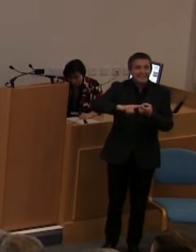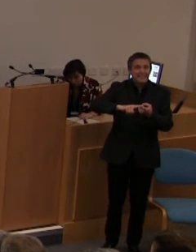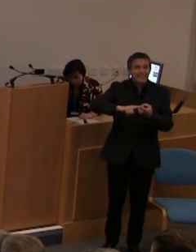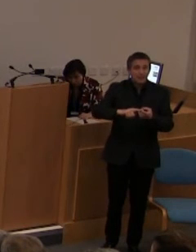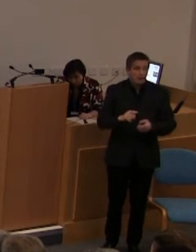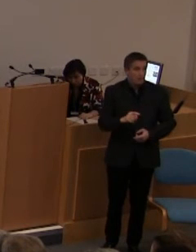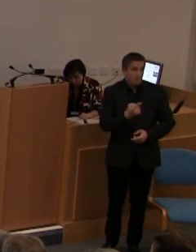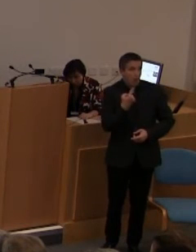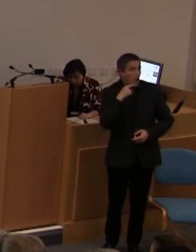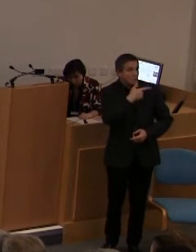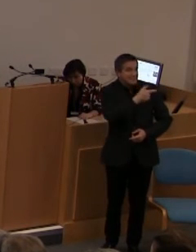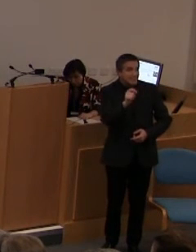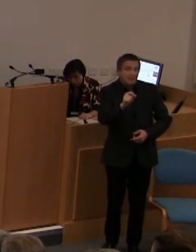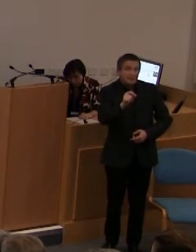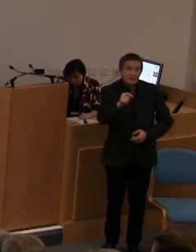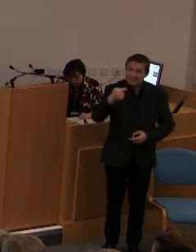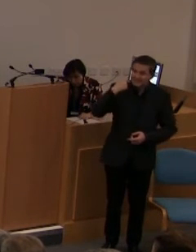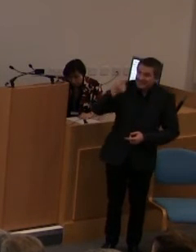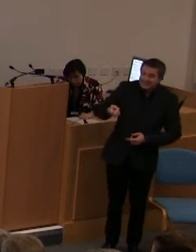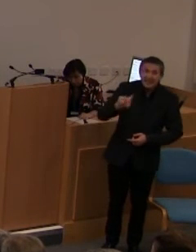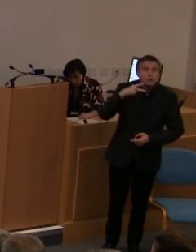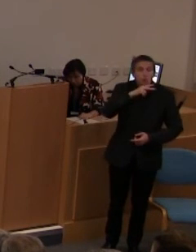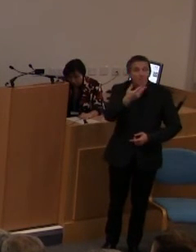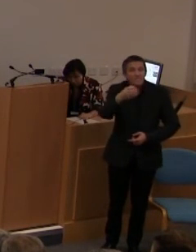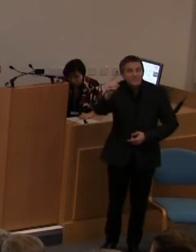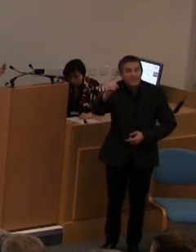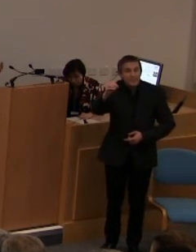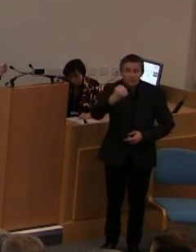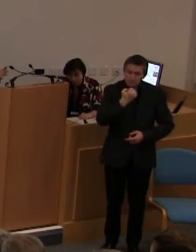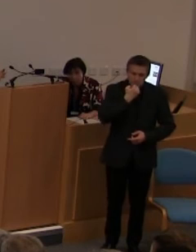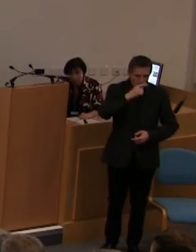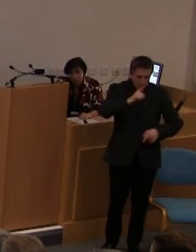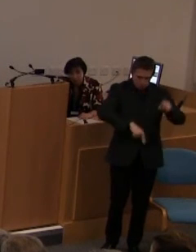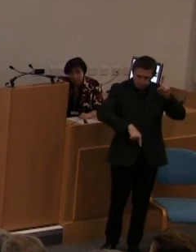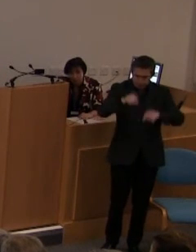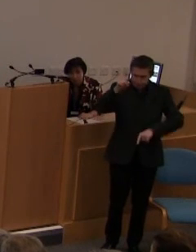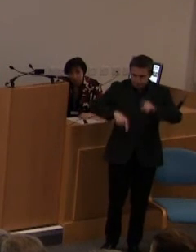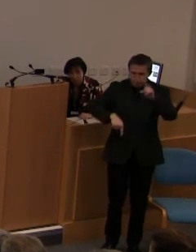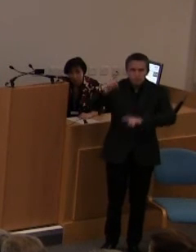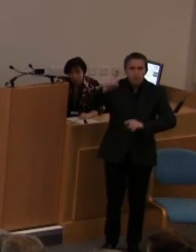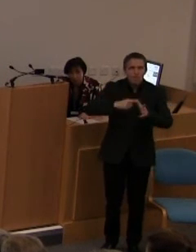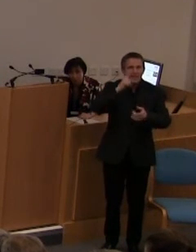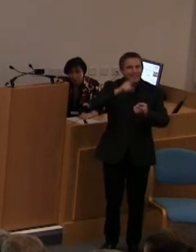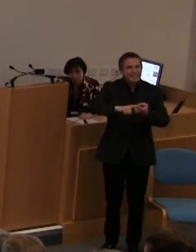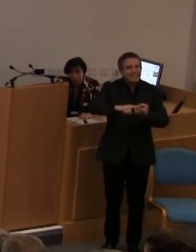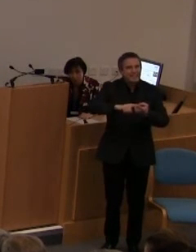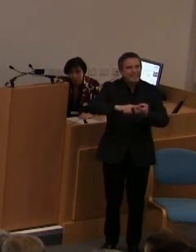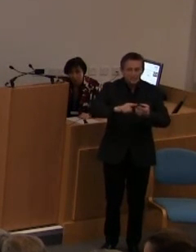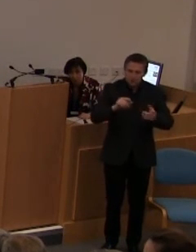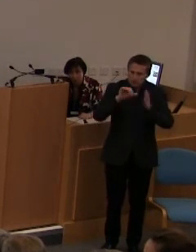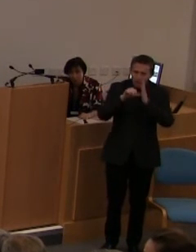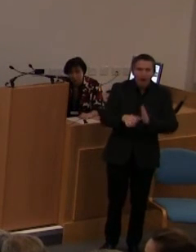can get 170, next day you can get 250 for no apparent reason. And just dealing with these